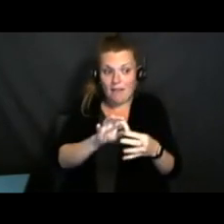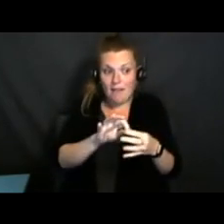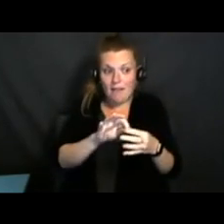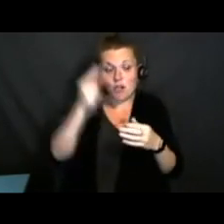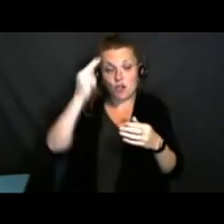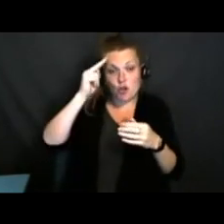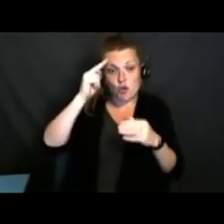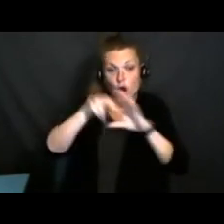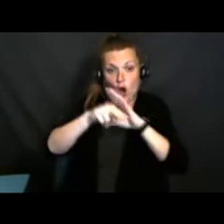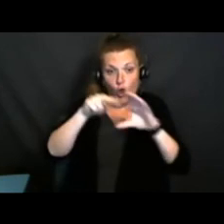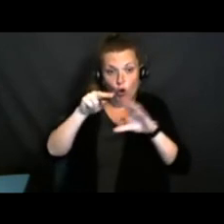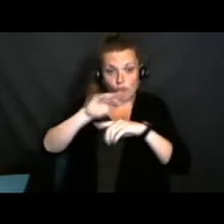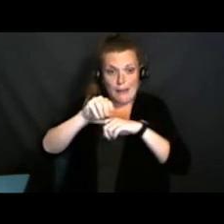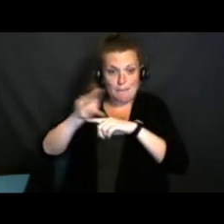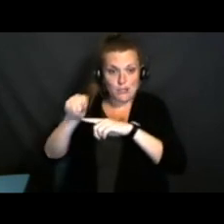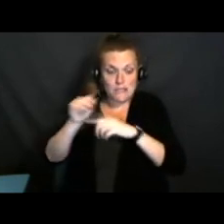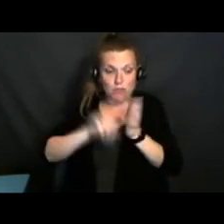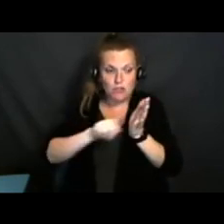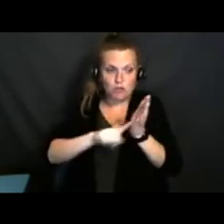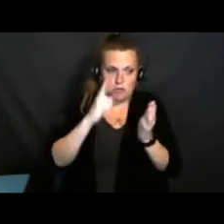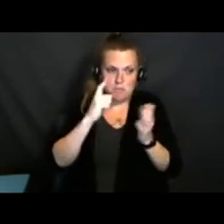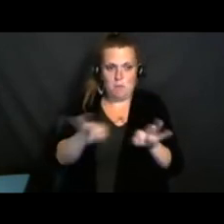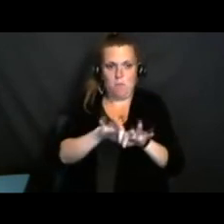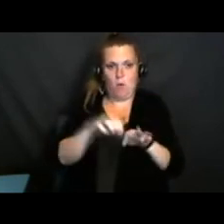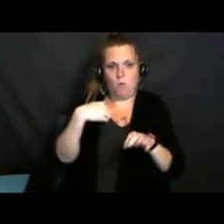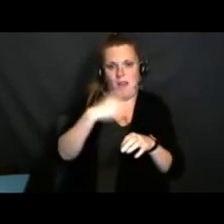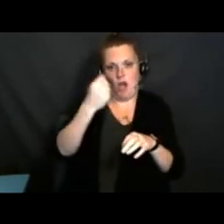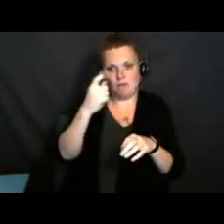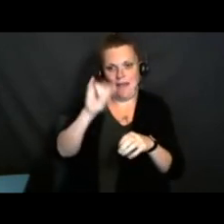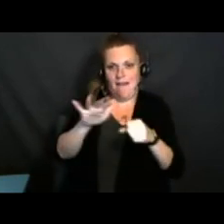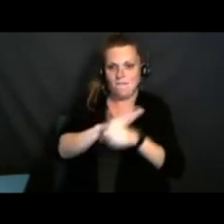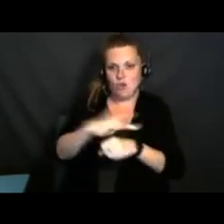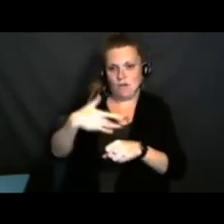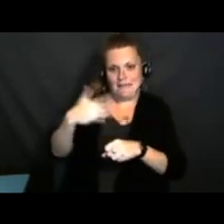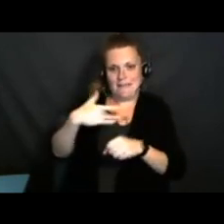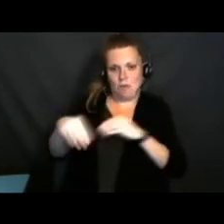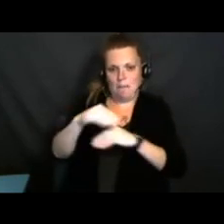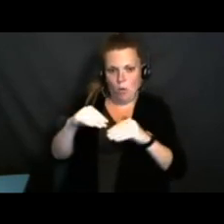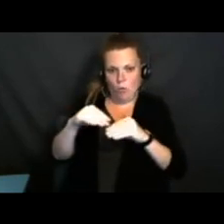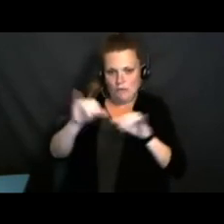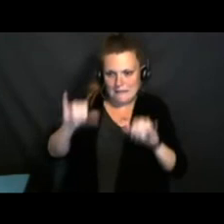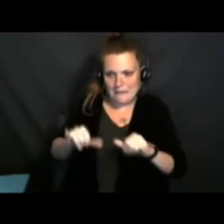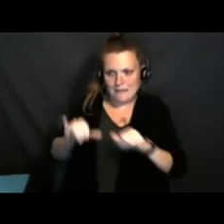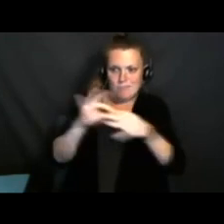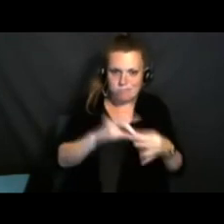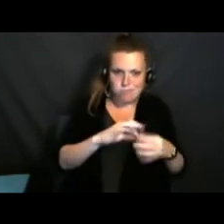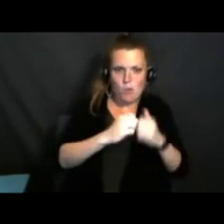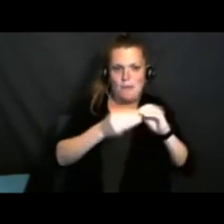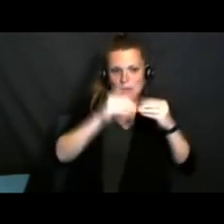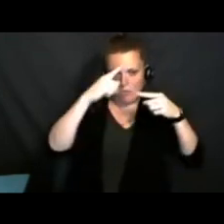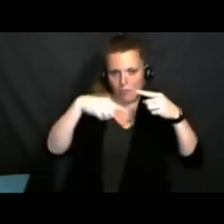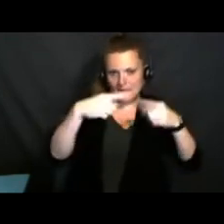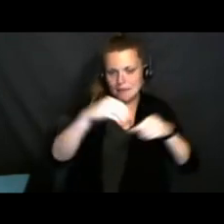research to kind of really understand the function of the sensory motor system in number processing in the brain.